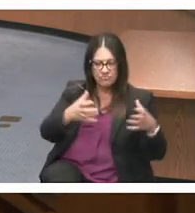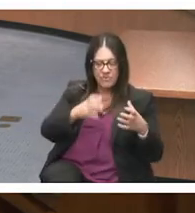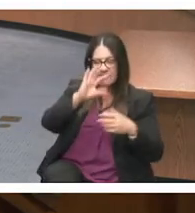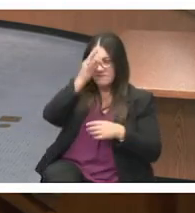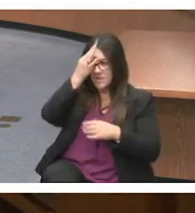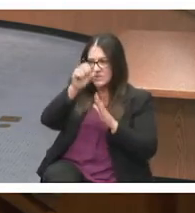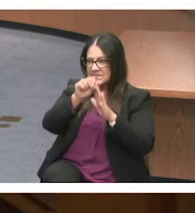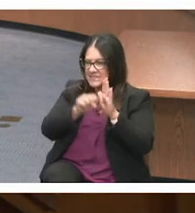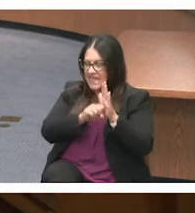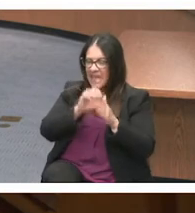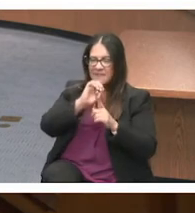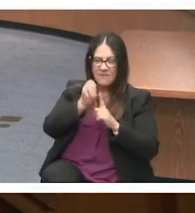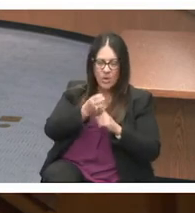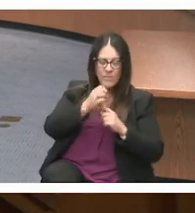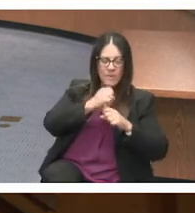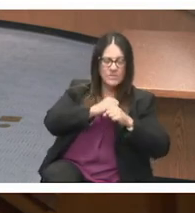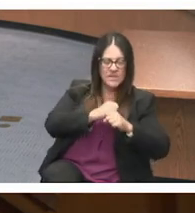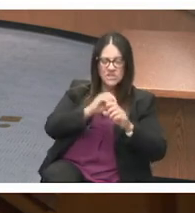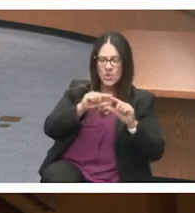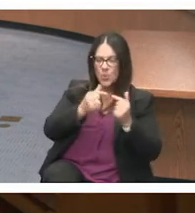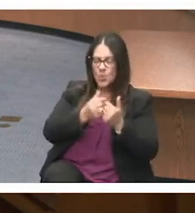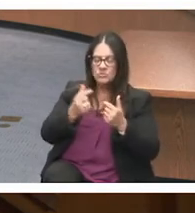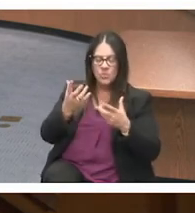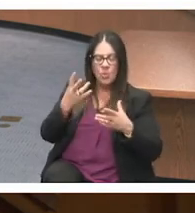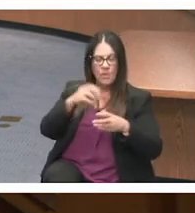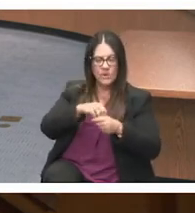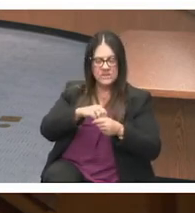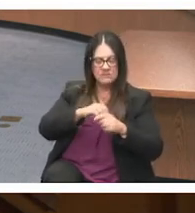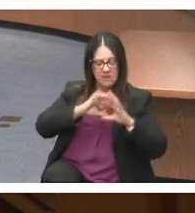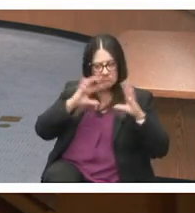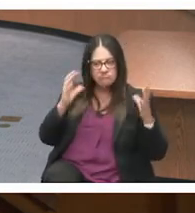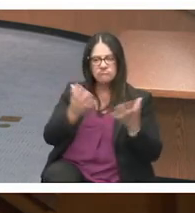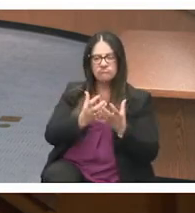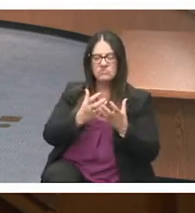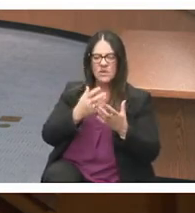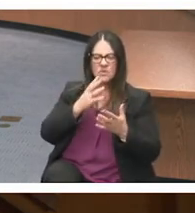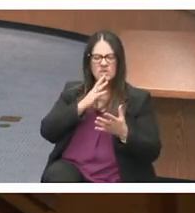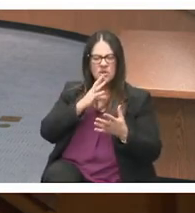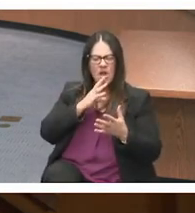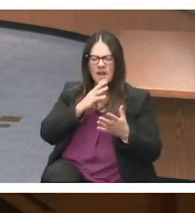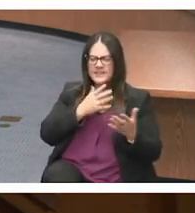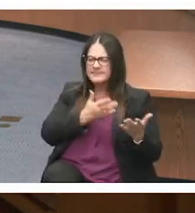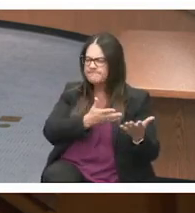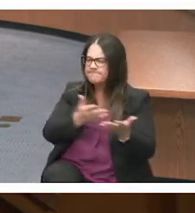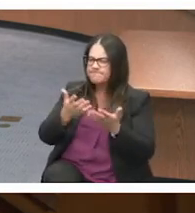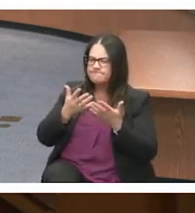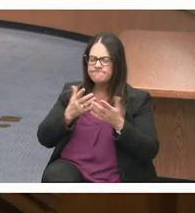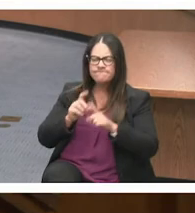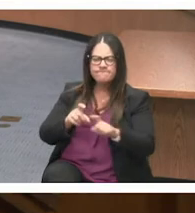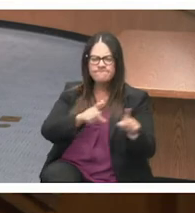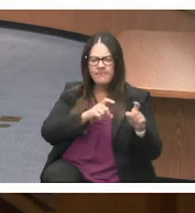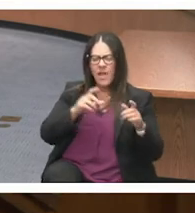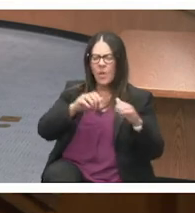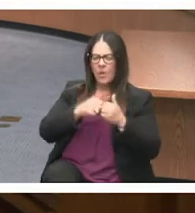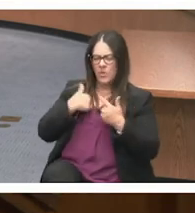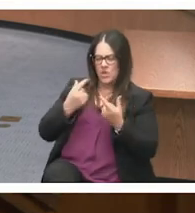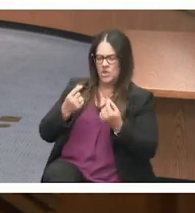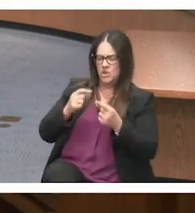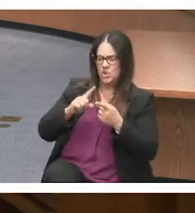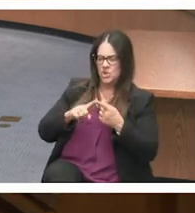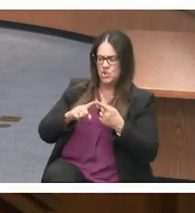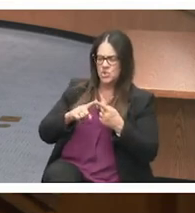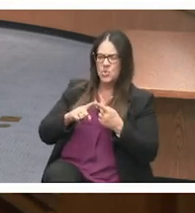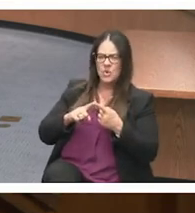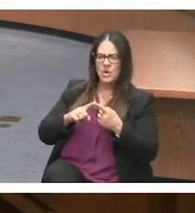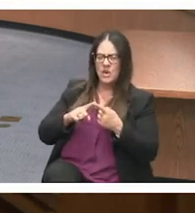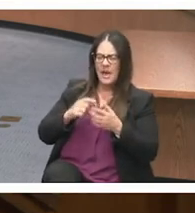and environmental conservation groups that want to participate, and say, okay, what do we need to actually recover these species by